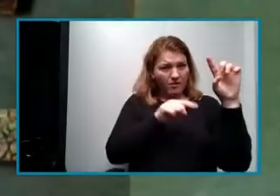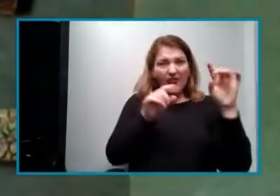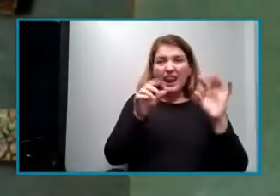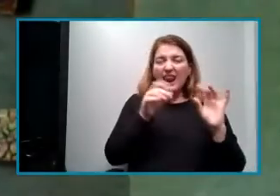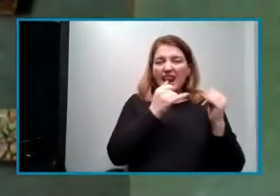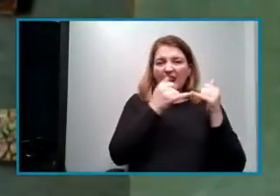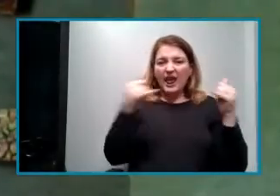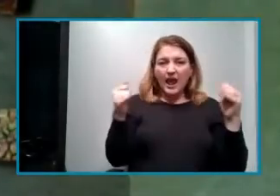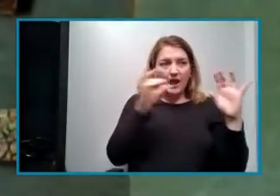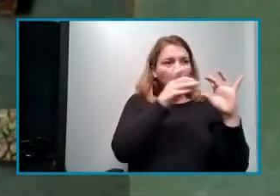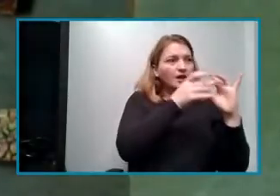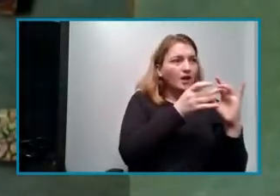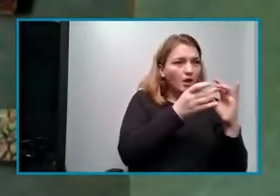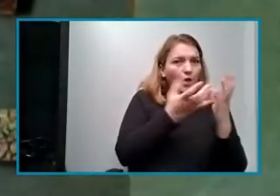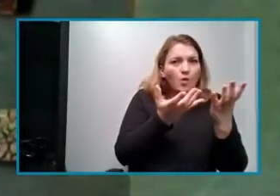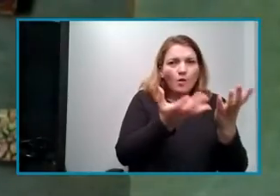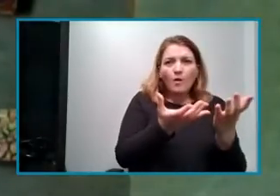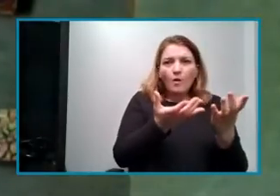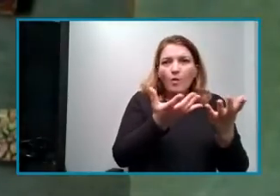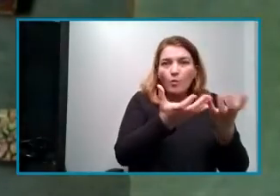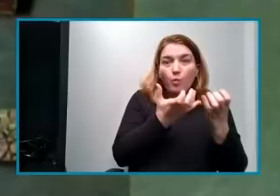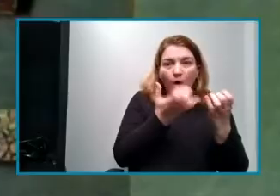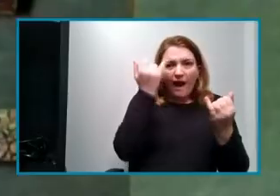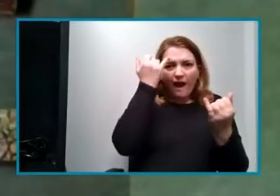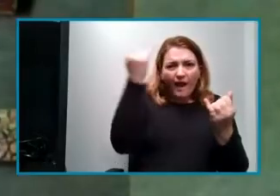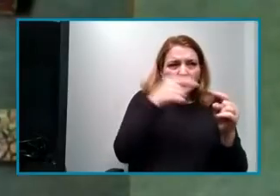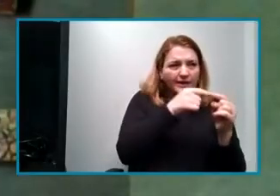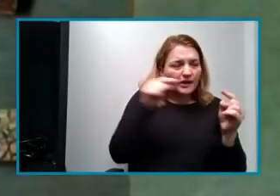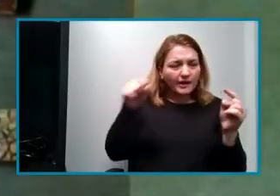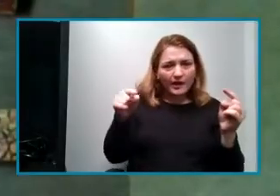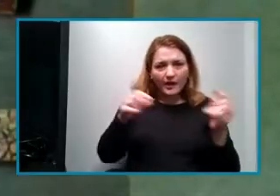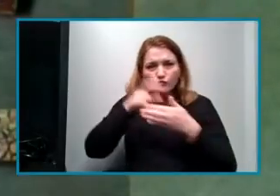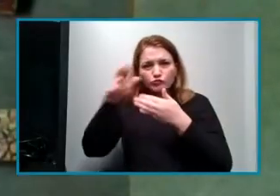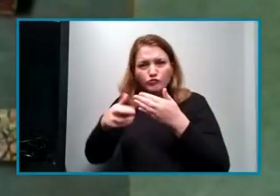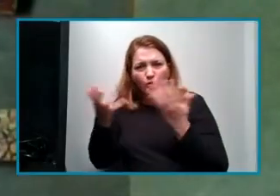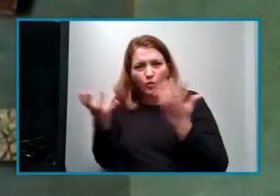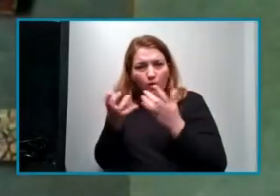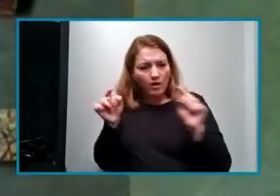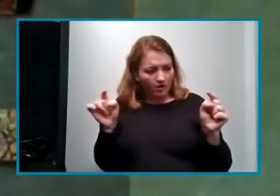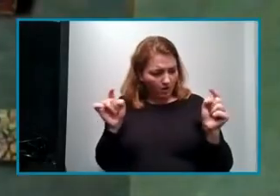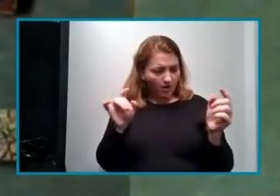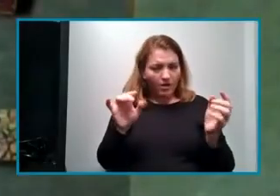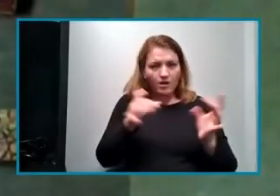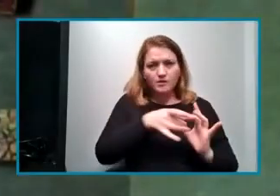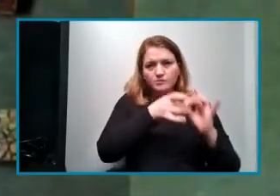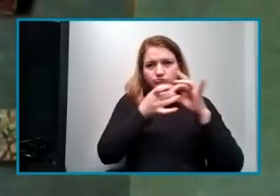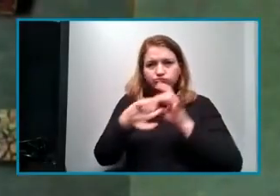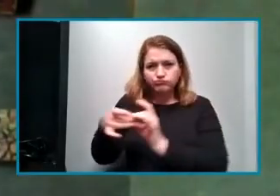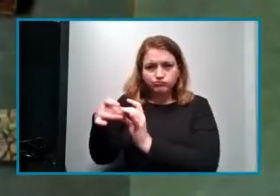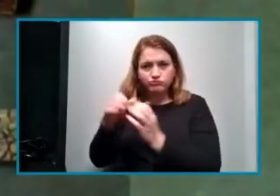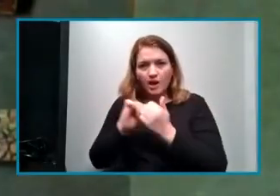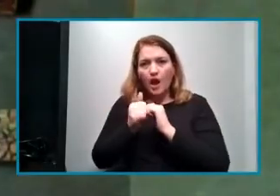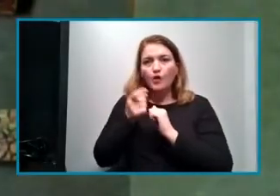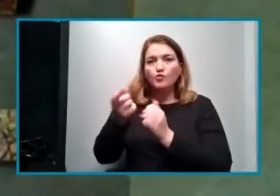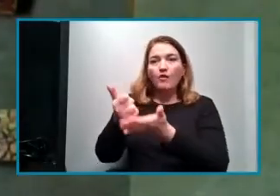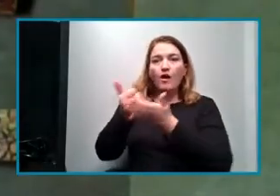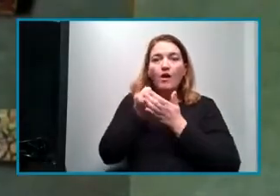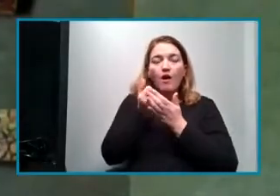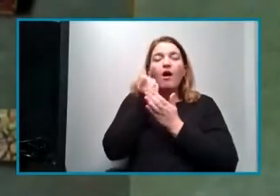of kind of letting us know where you thought it should go. And we did a really good job, I think, of telling you, yeah, you're right, but no,